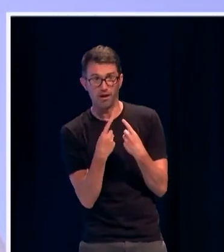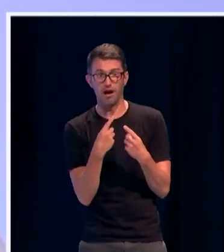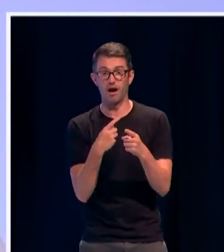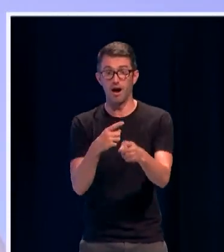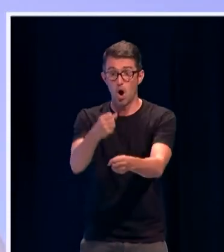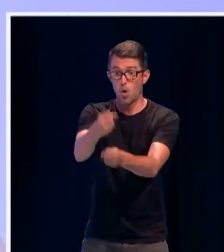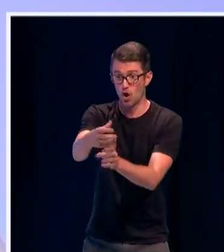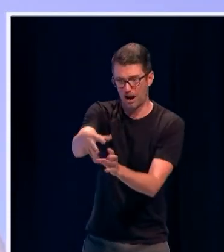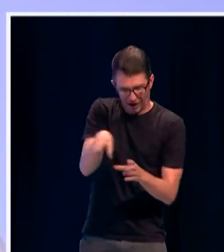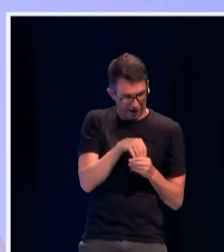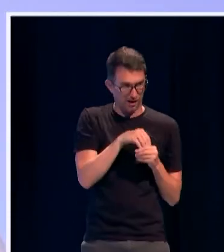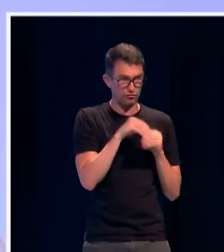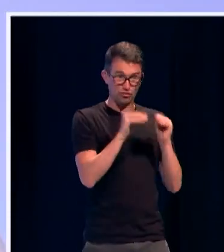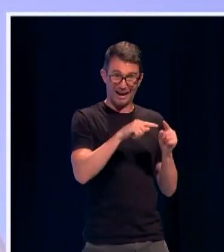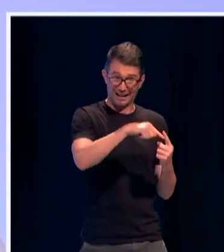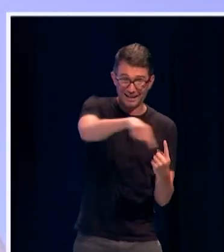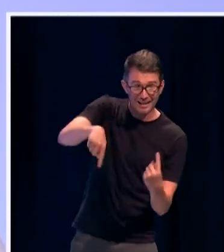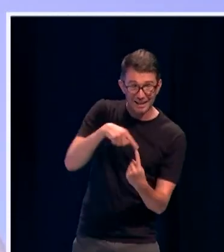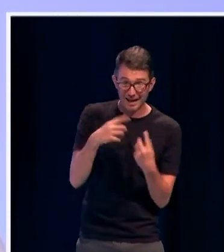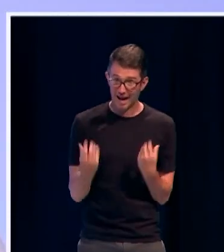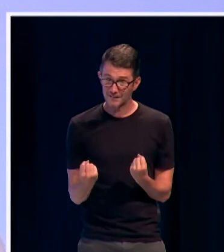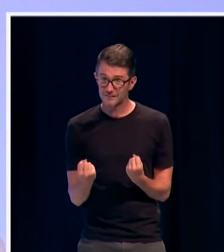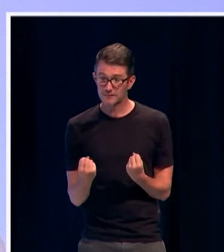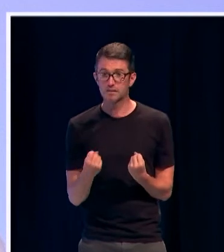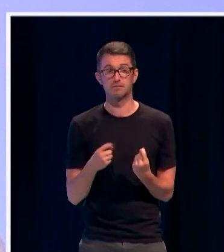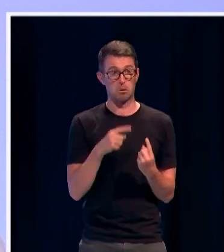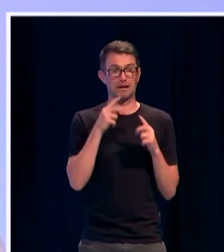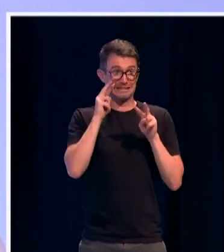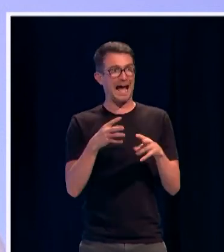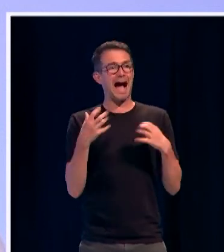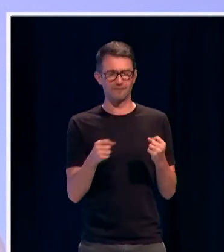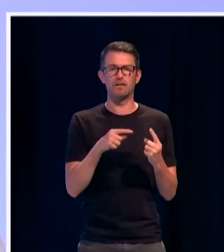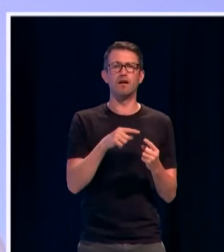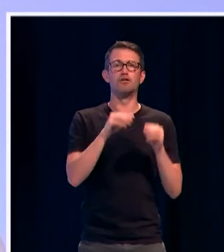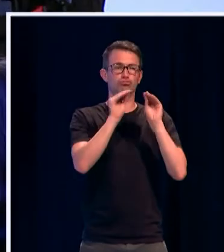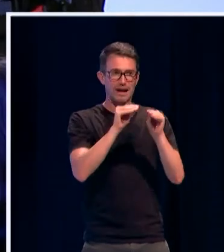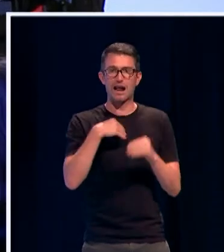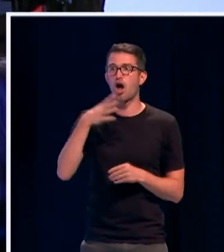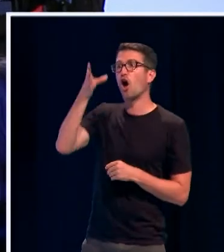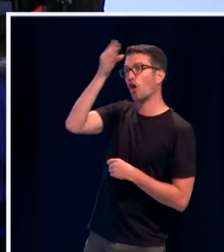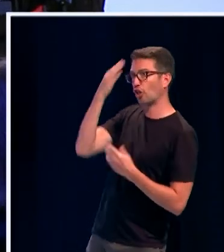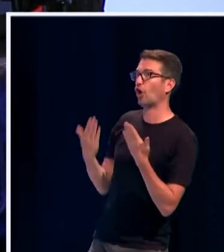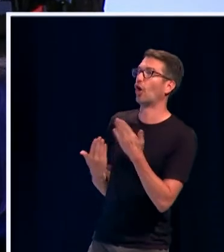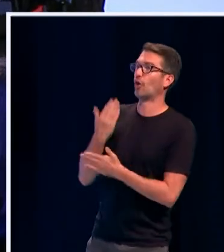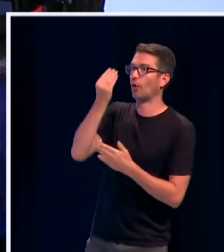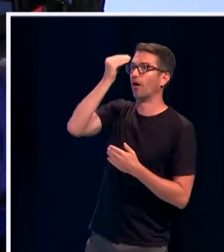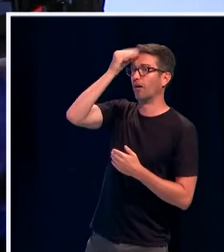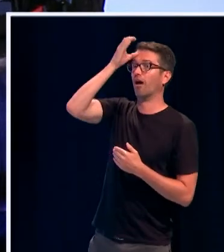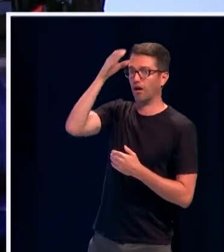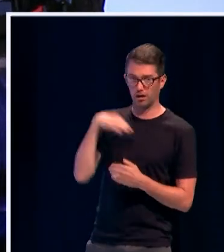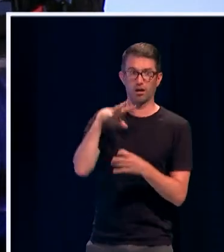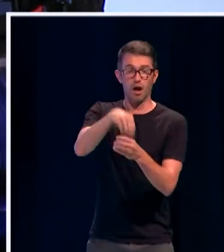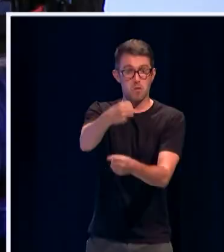it, is you actually start applying it once you've actually provided it. Okay, thank you. Yes? One thing